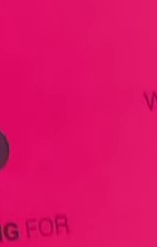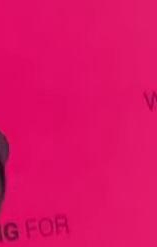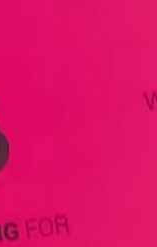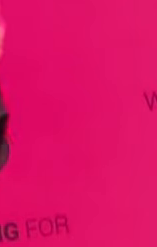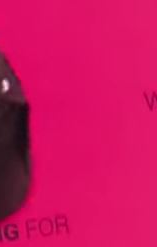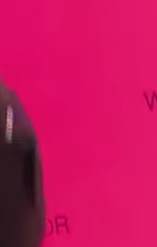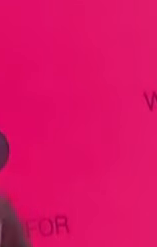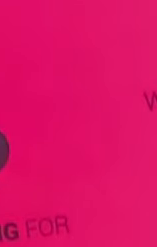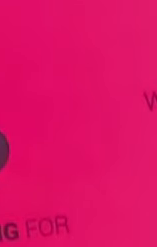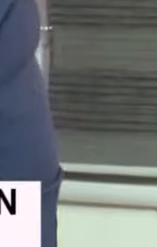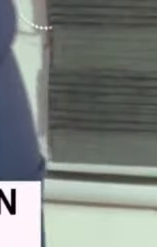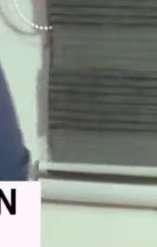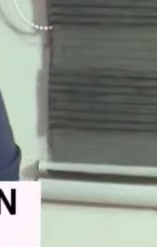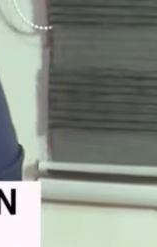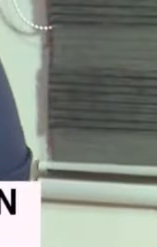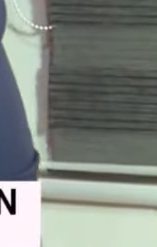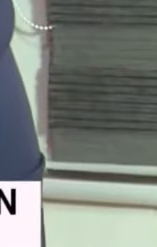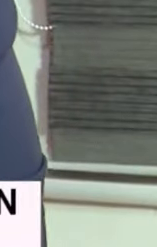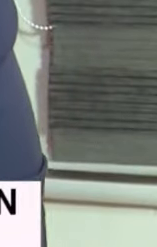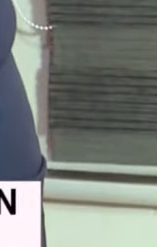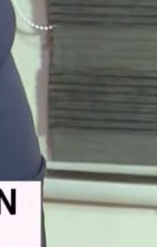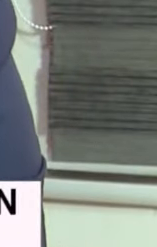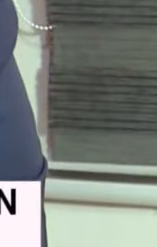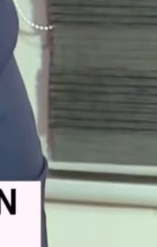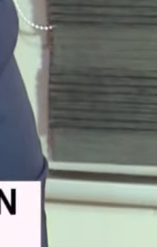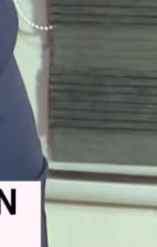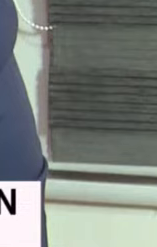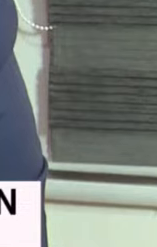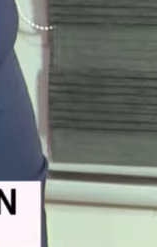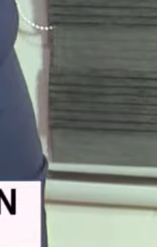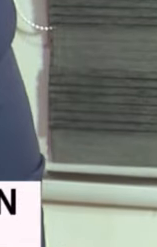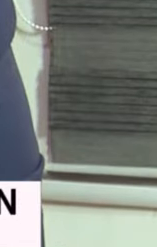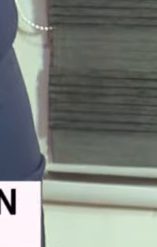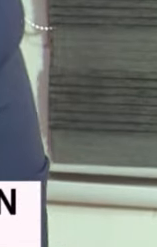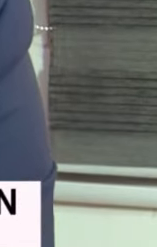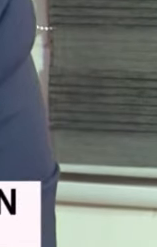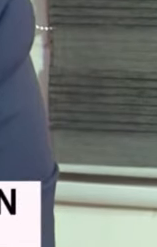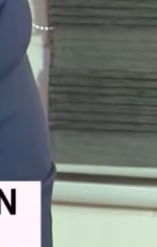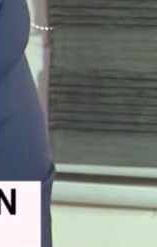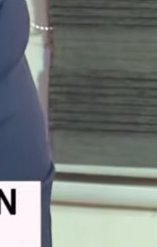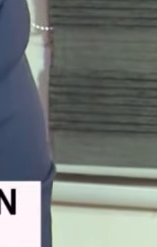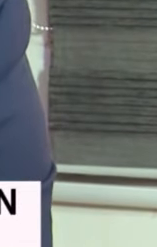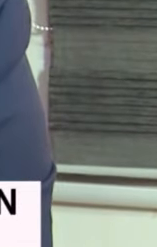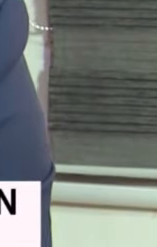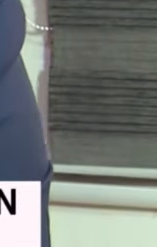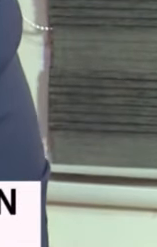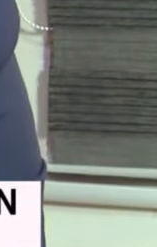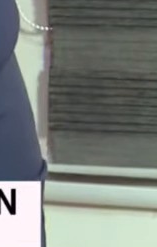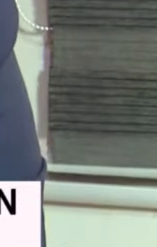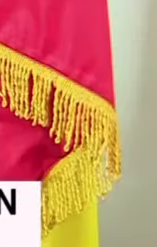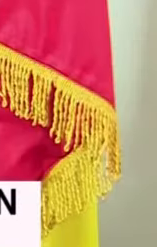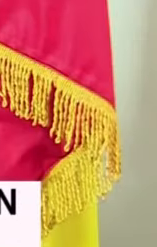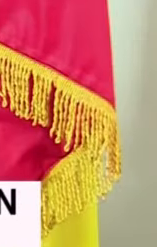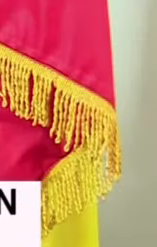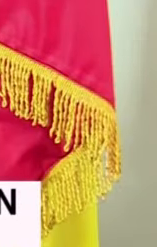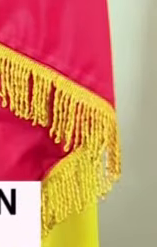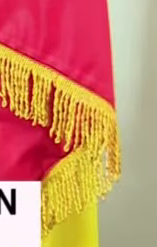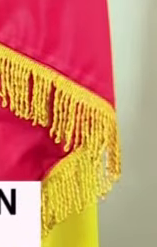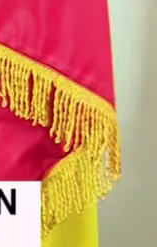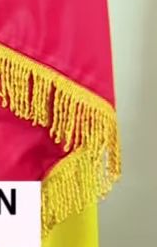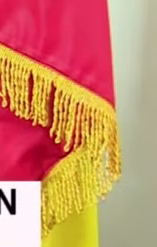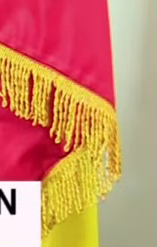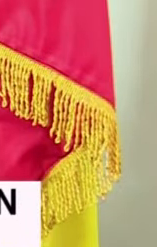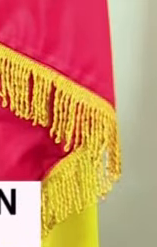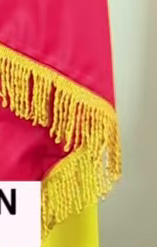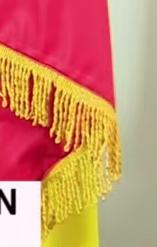be certain conditions in place. Is it true that you paid 5 million shillings to MPs that voted for Anita Mong and Tayebo? That